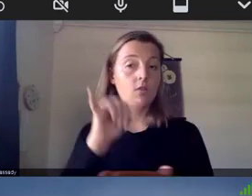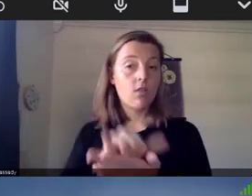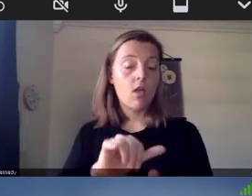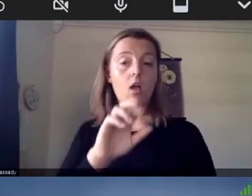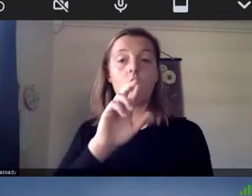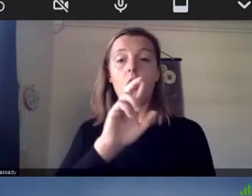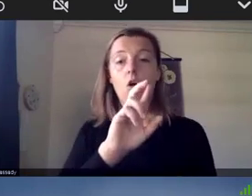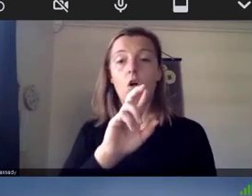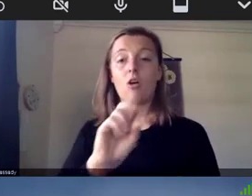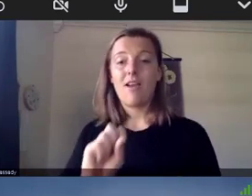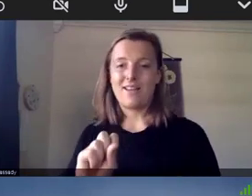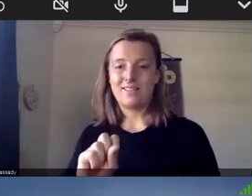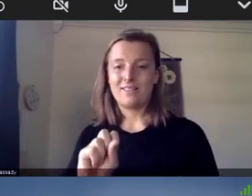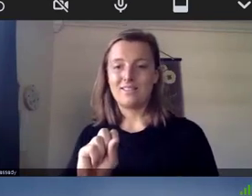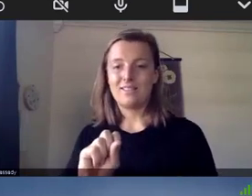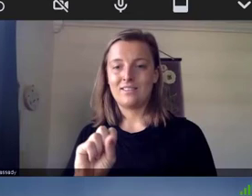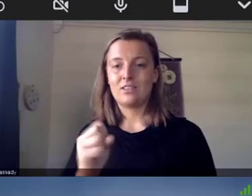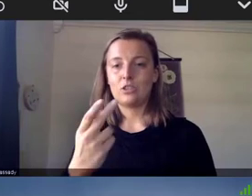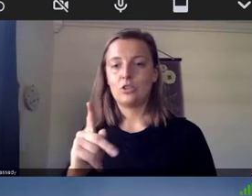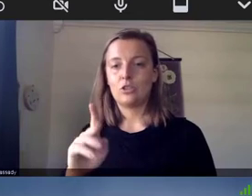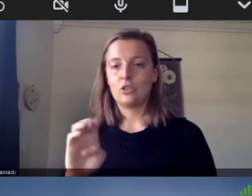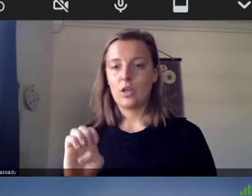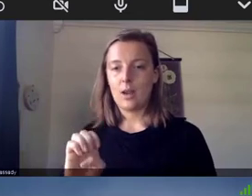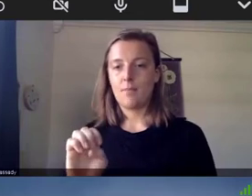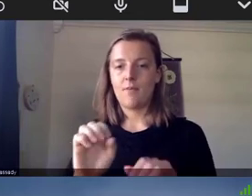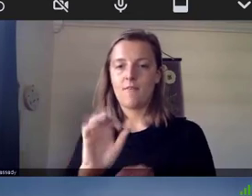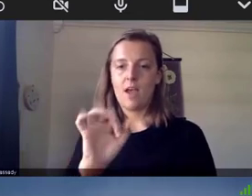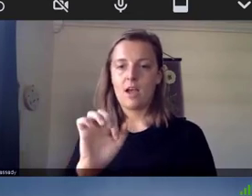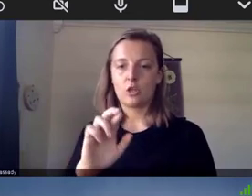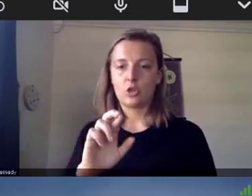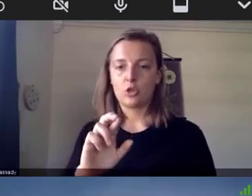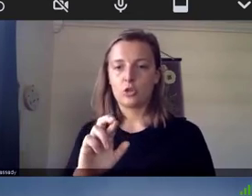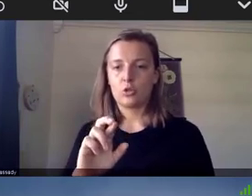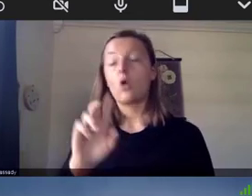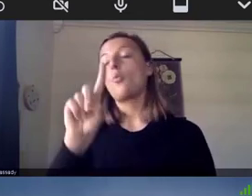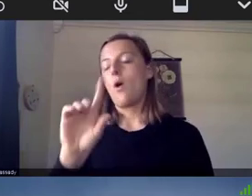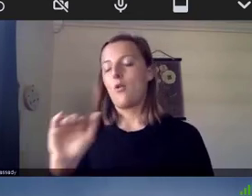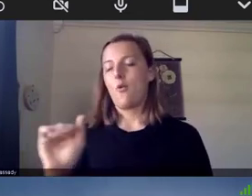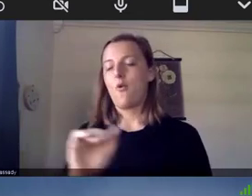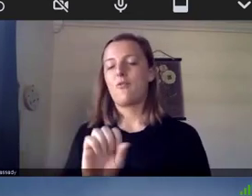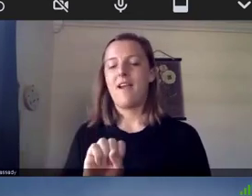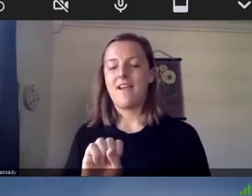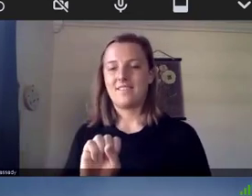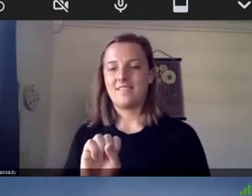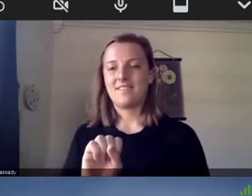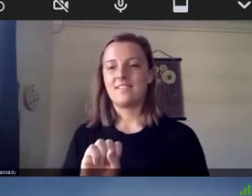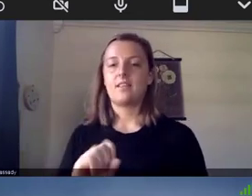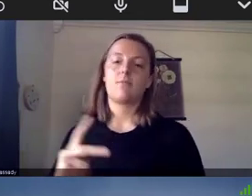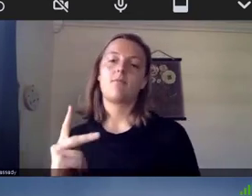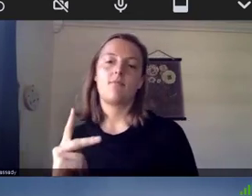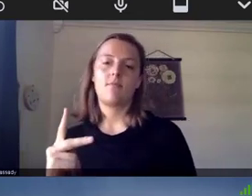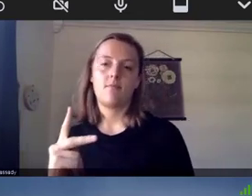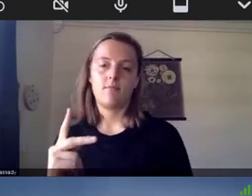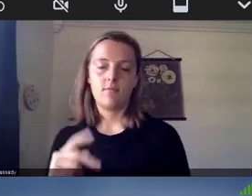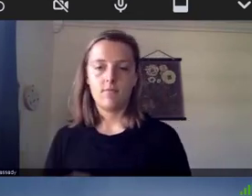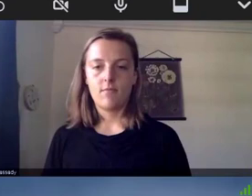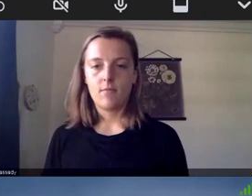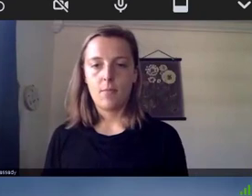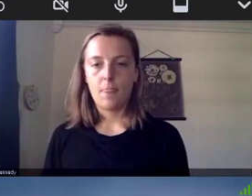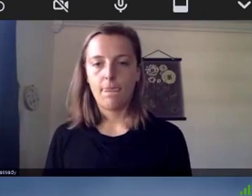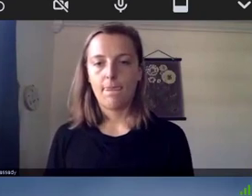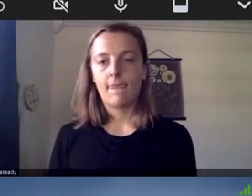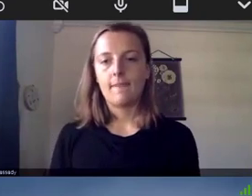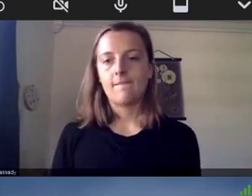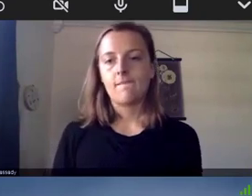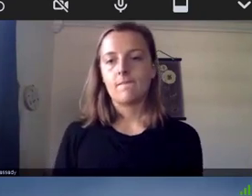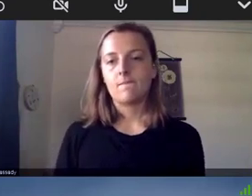by the thermal conductivity of whatever material it's made out of. So the textbook has tables with a whole lot of different shape factors